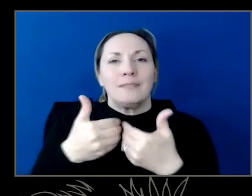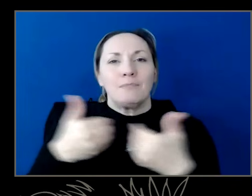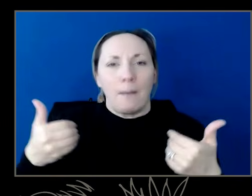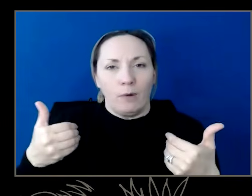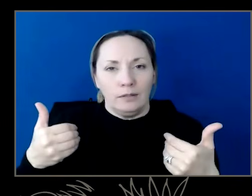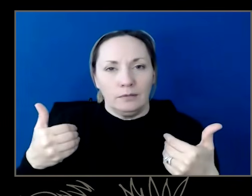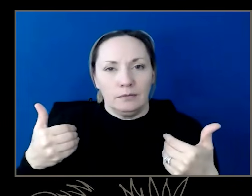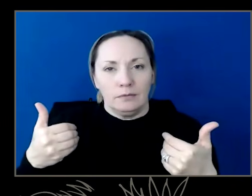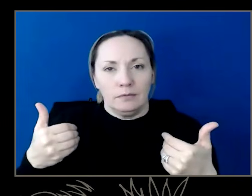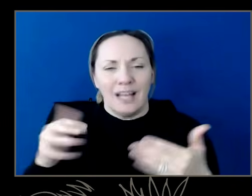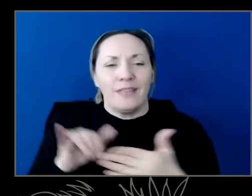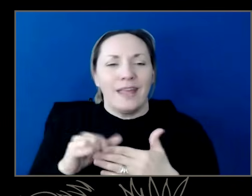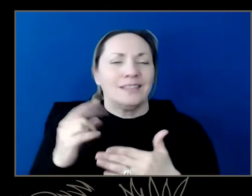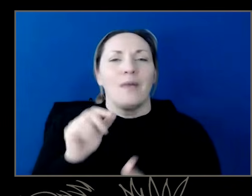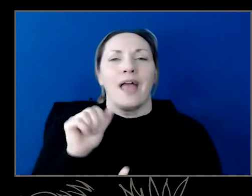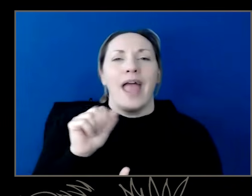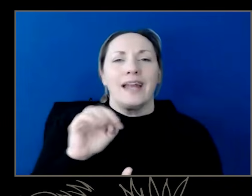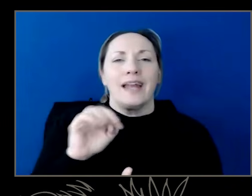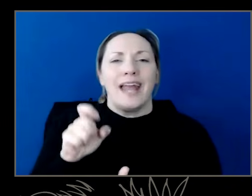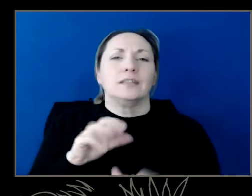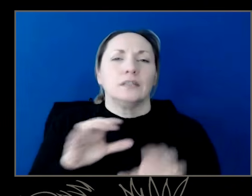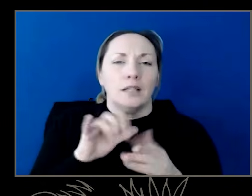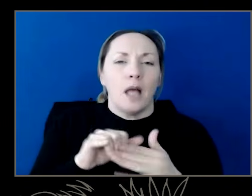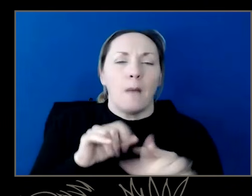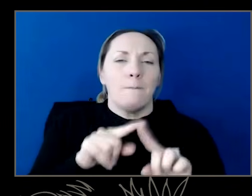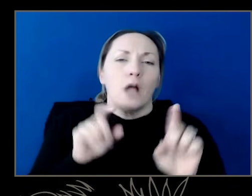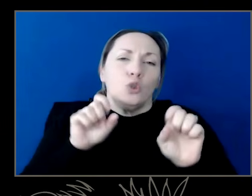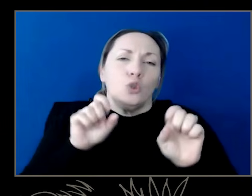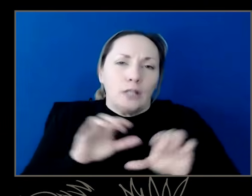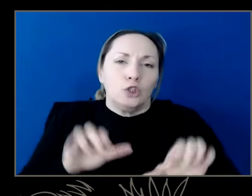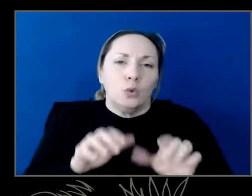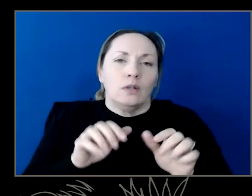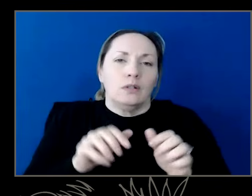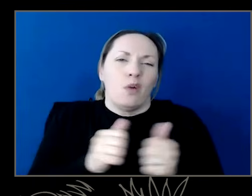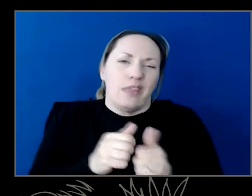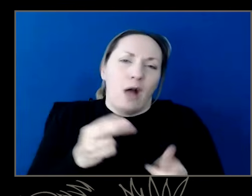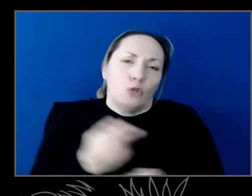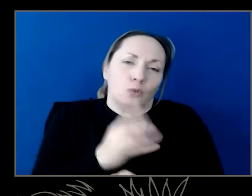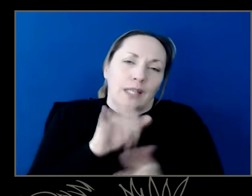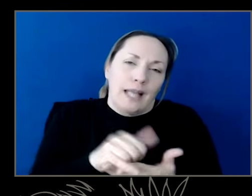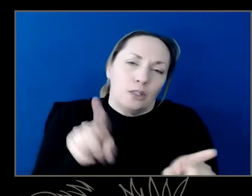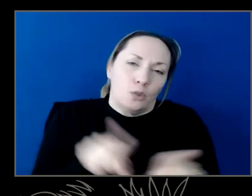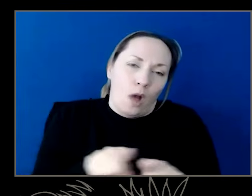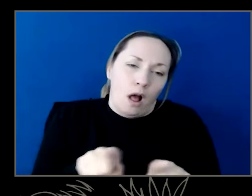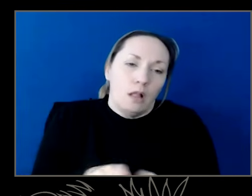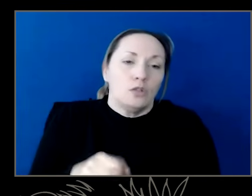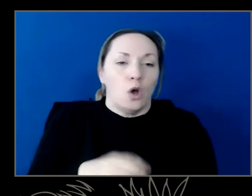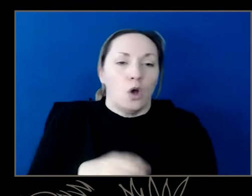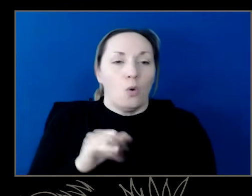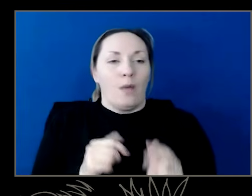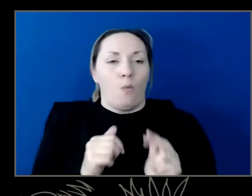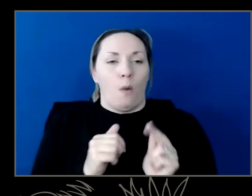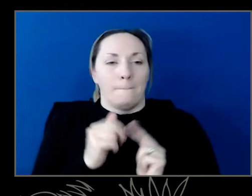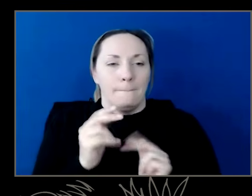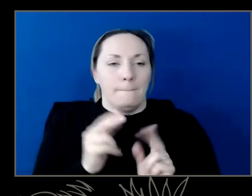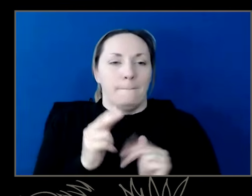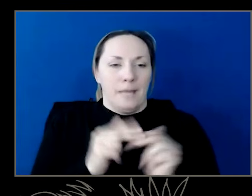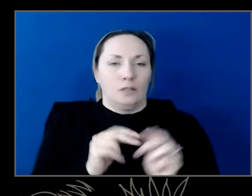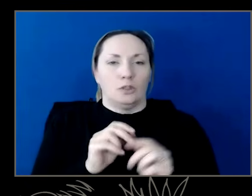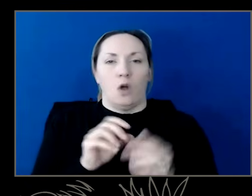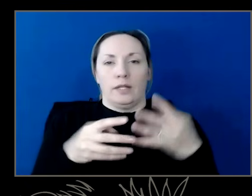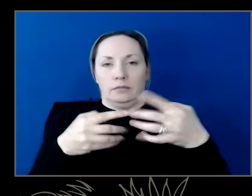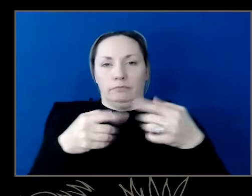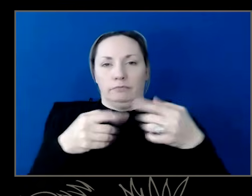just something that NX does, but it can be done without using NX as well. So it's going to build all these